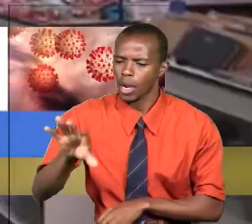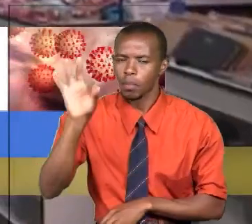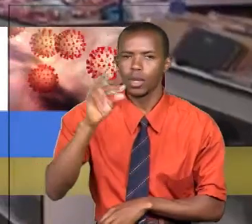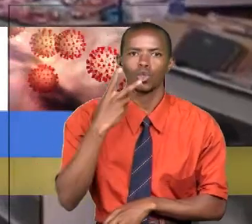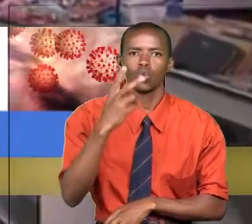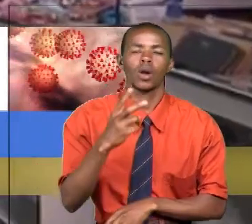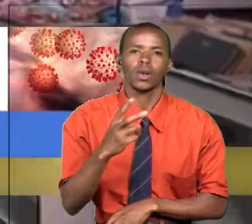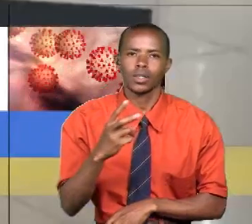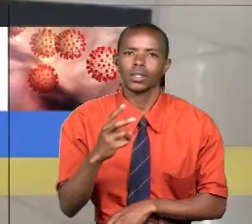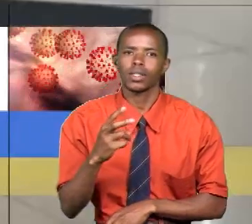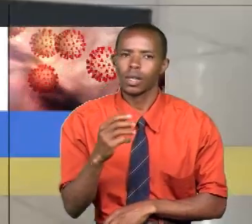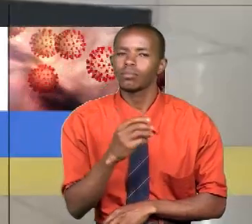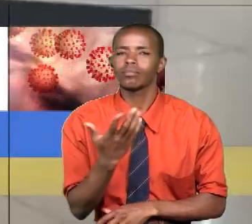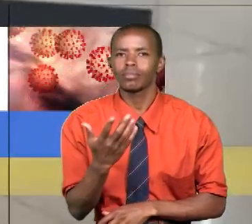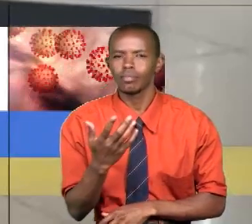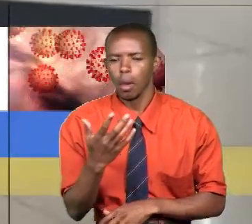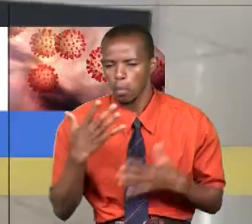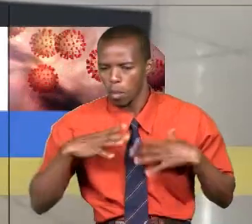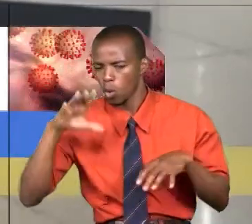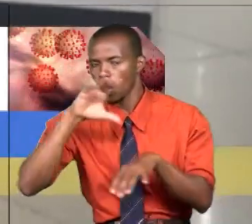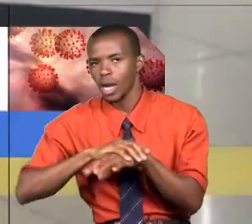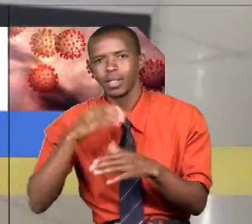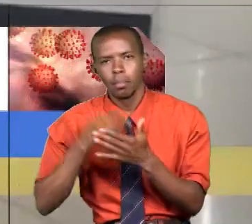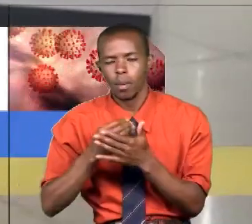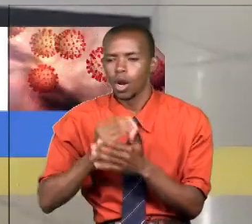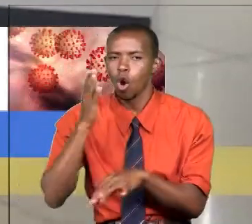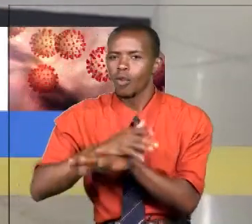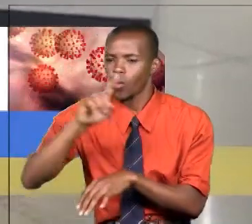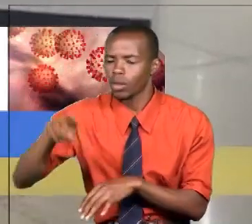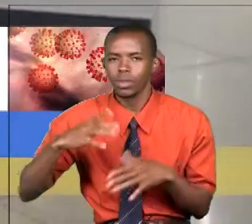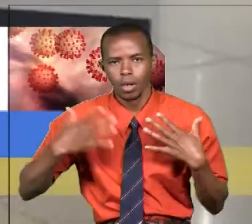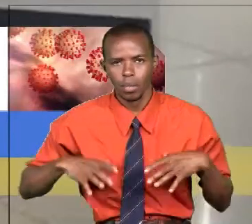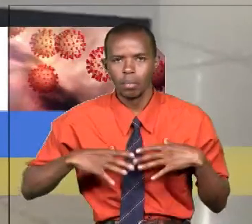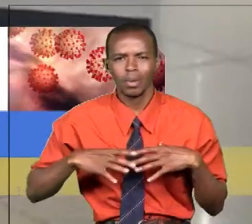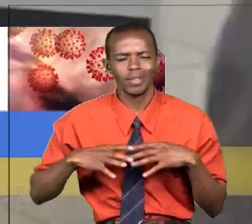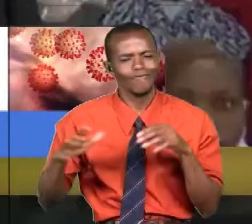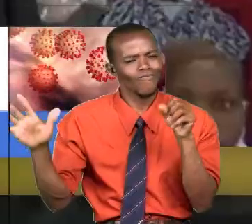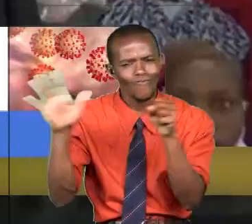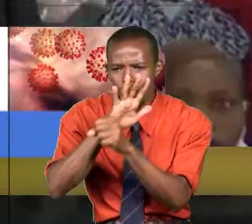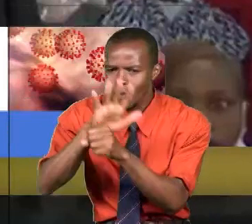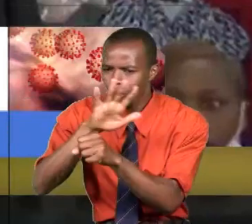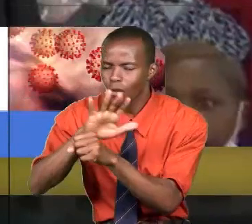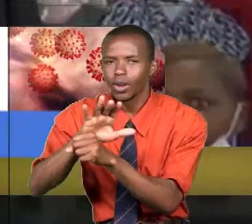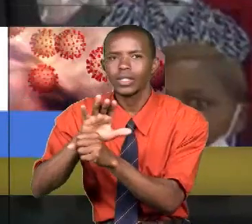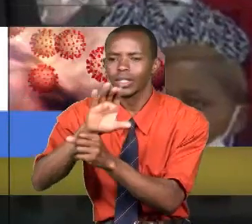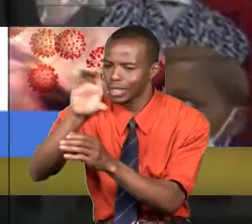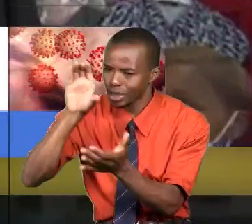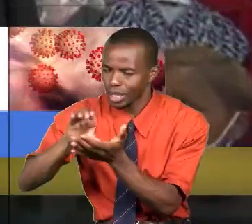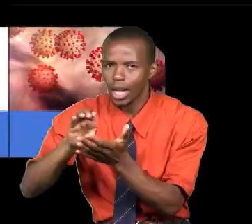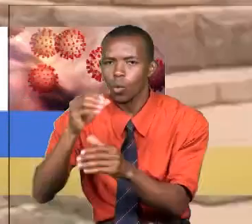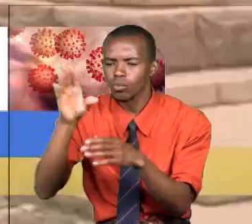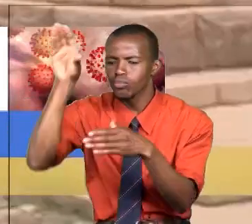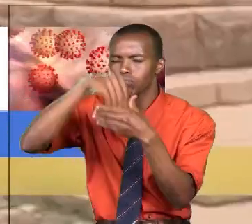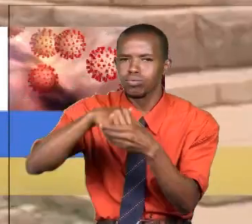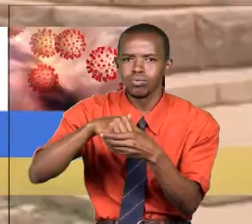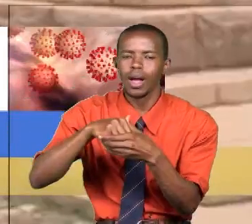200 people to get money on that day. Over 1,000 people were crowded at Karigamombe Center, which accommodates three